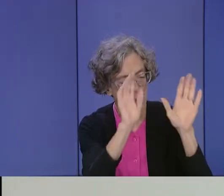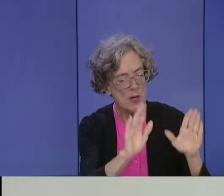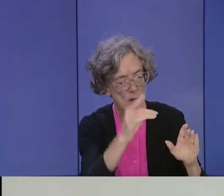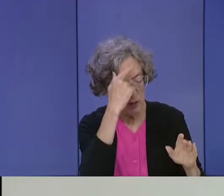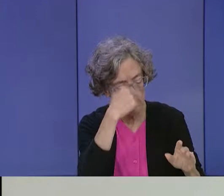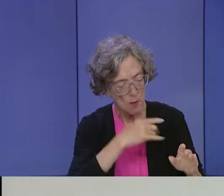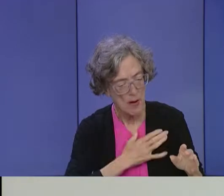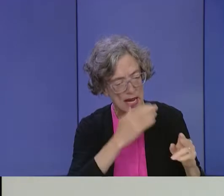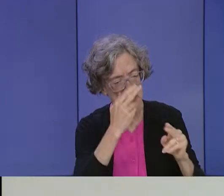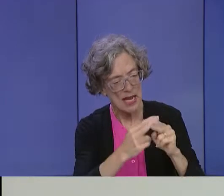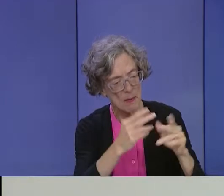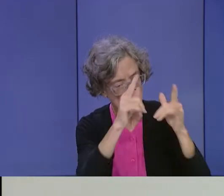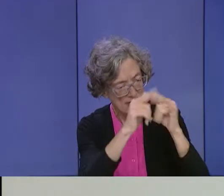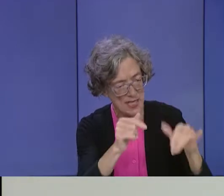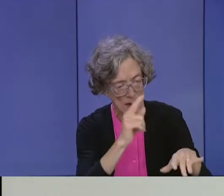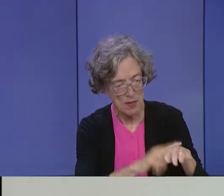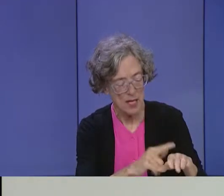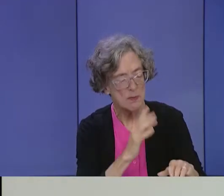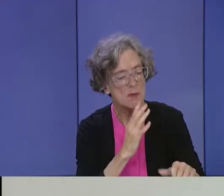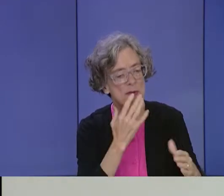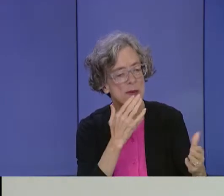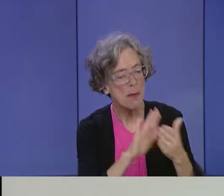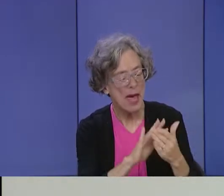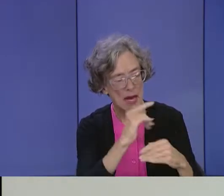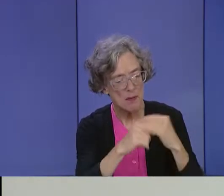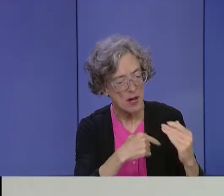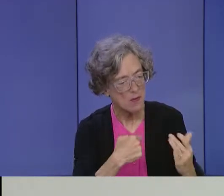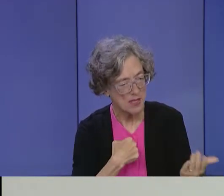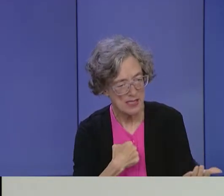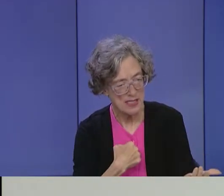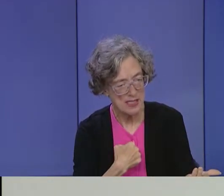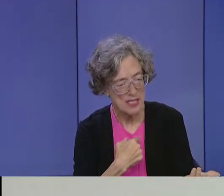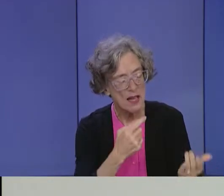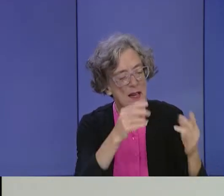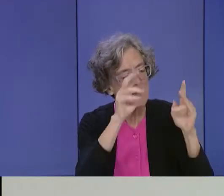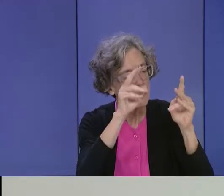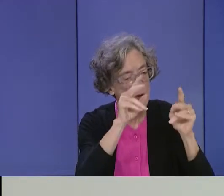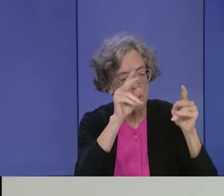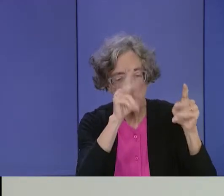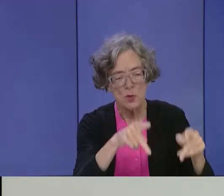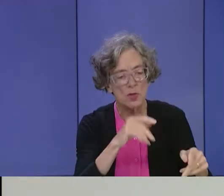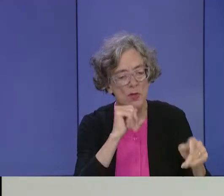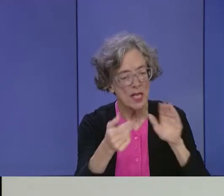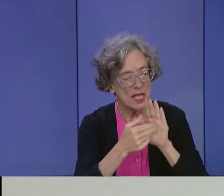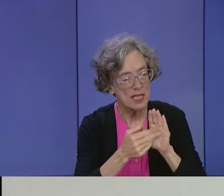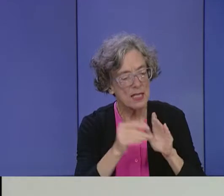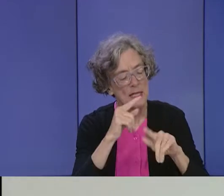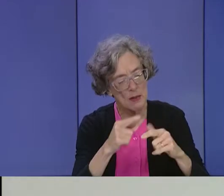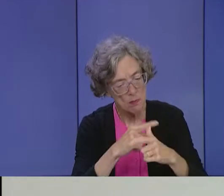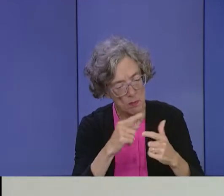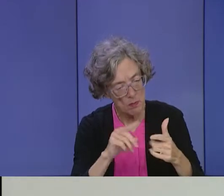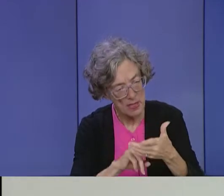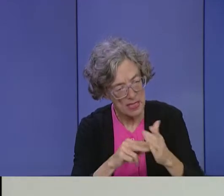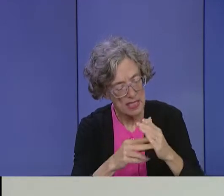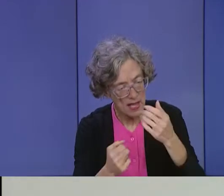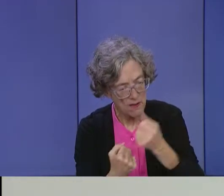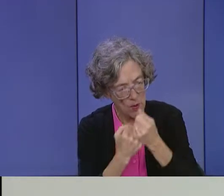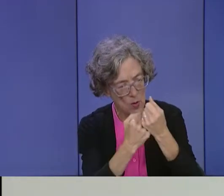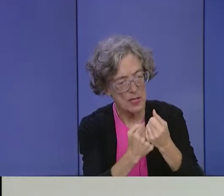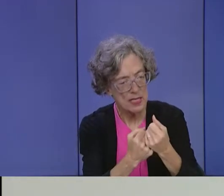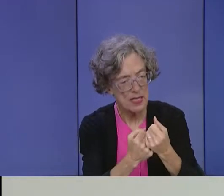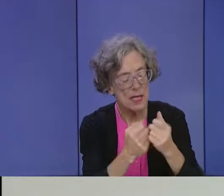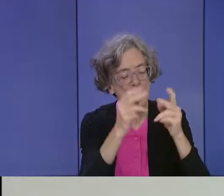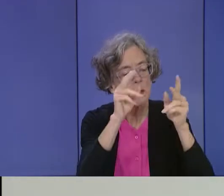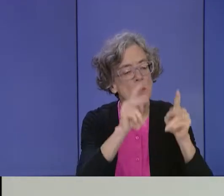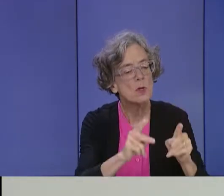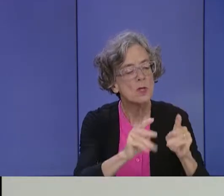name who can at the same time speak ill of me. For whoever is not against us is for us. Anyone who gives you a